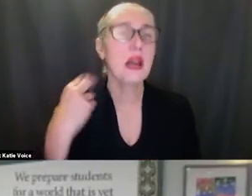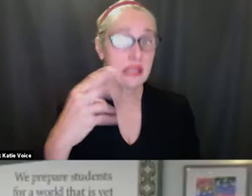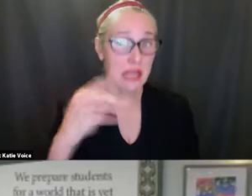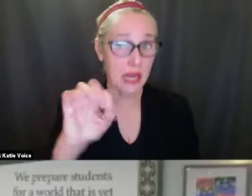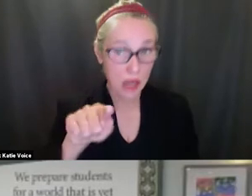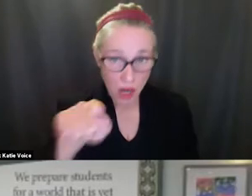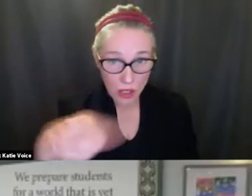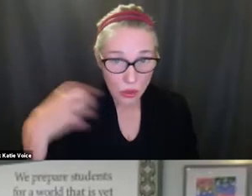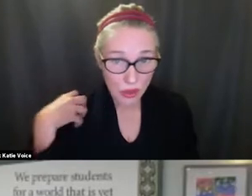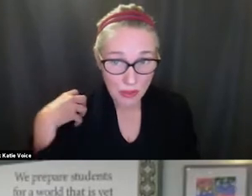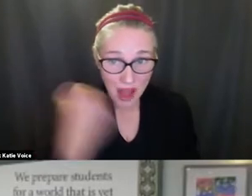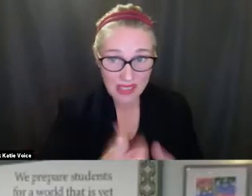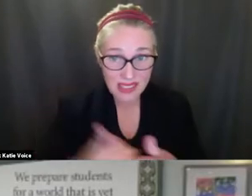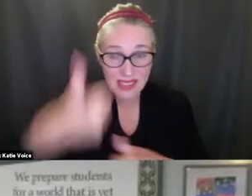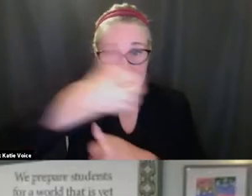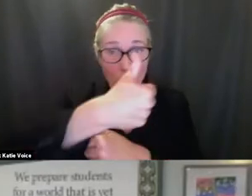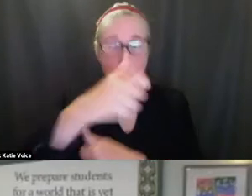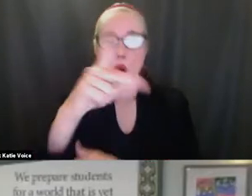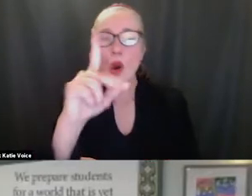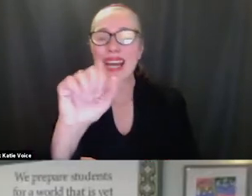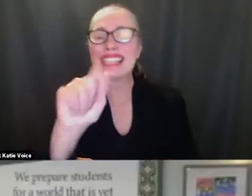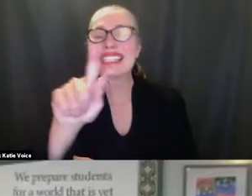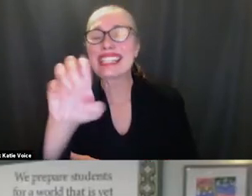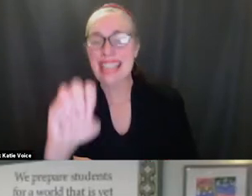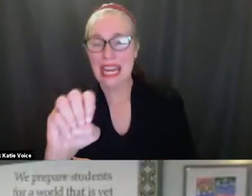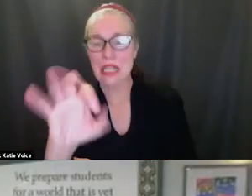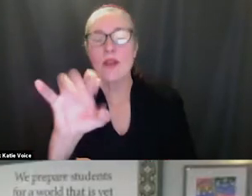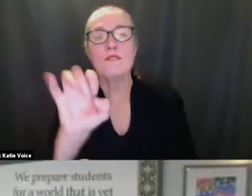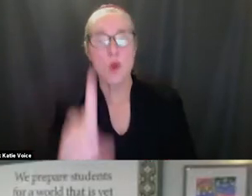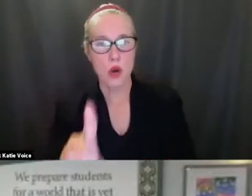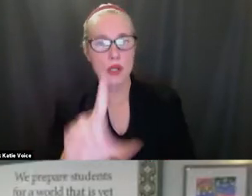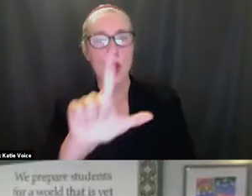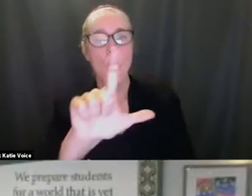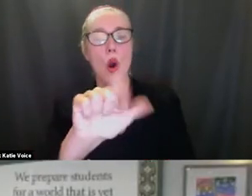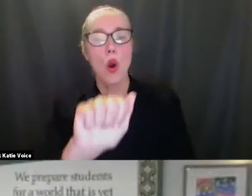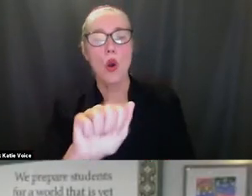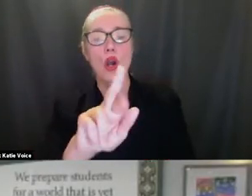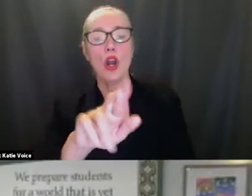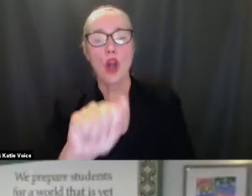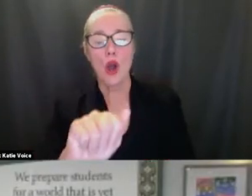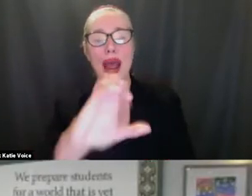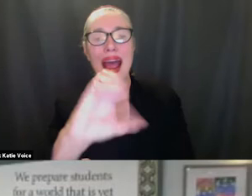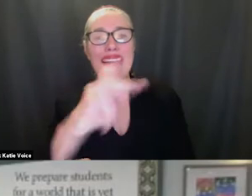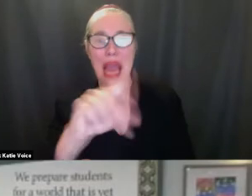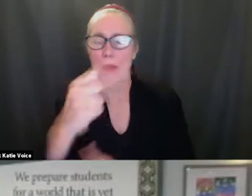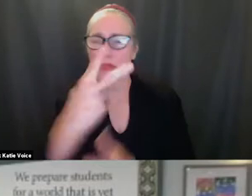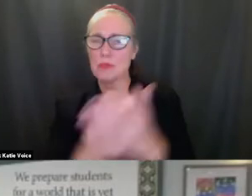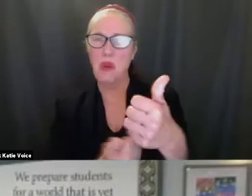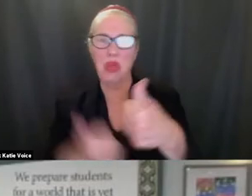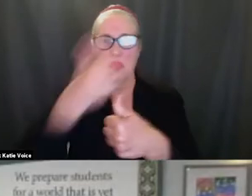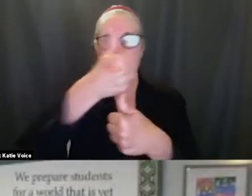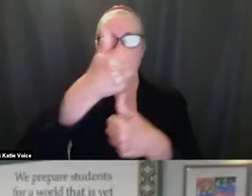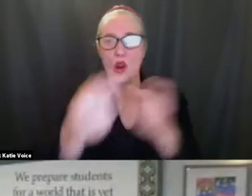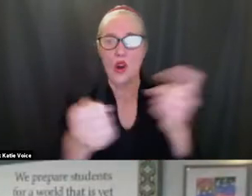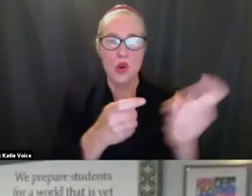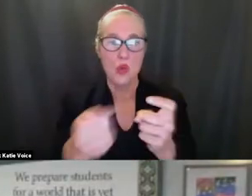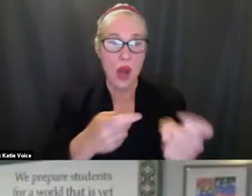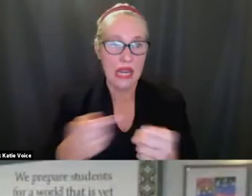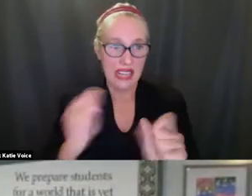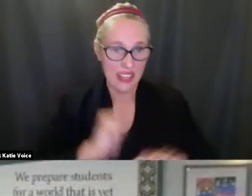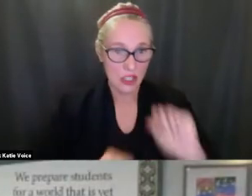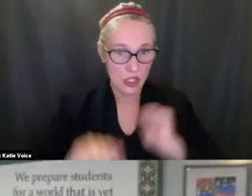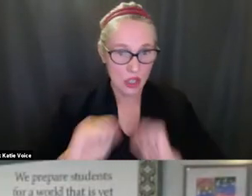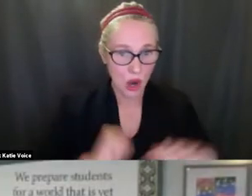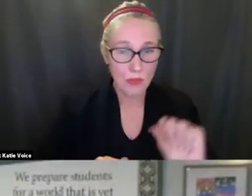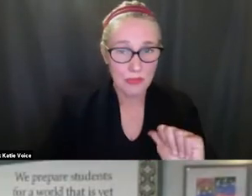boss or is kate ford and laura capps running the show here because that's what it sure seems like as as far as the other board